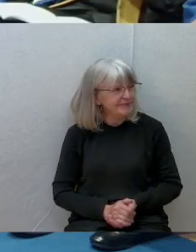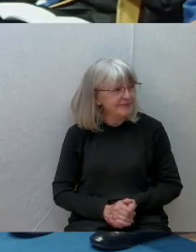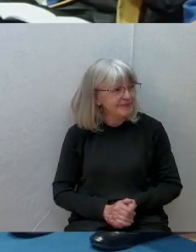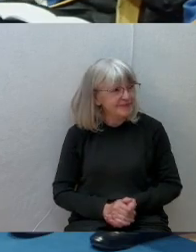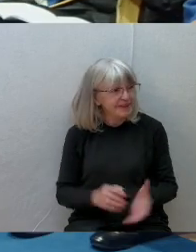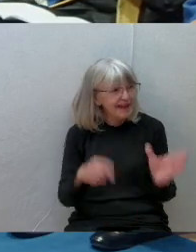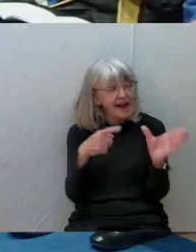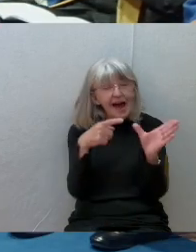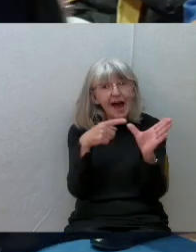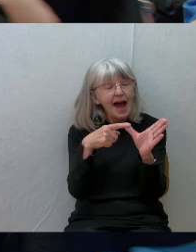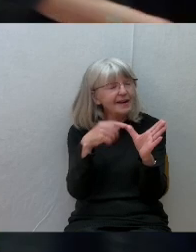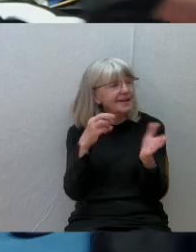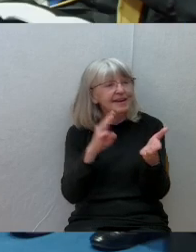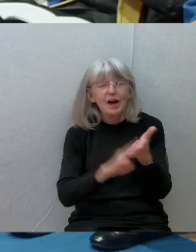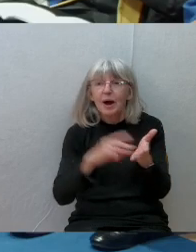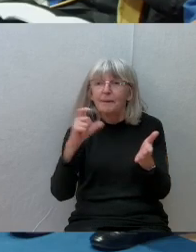Annie MacDonald.